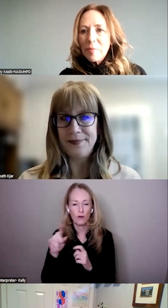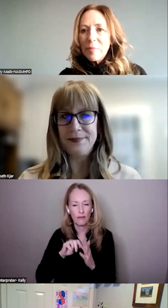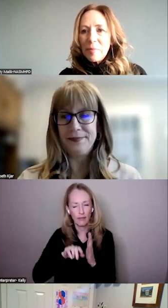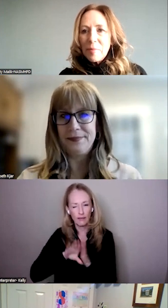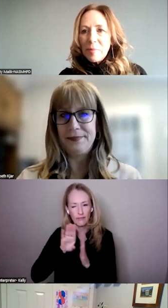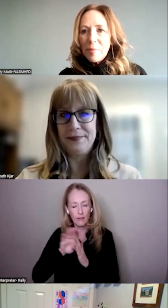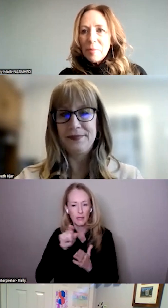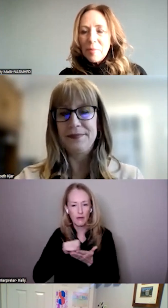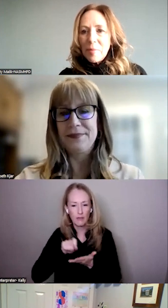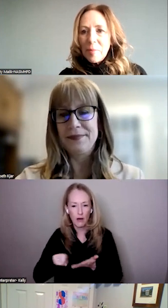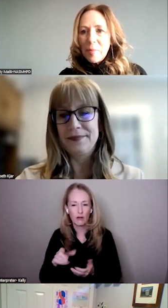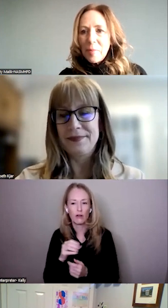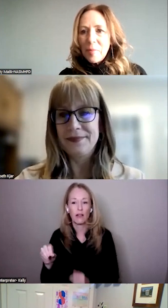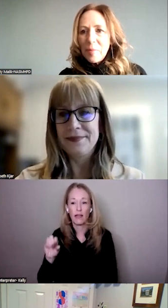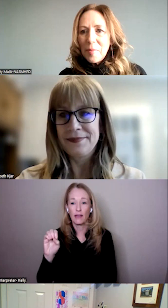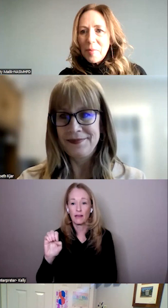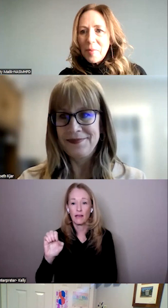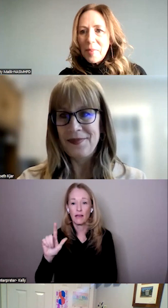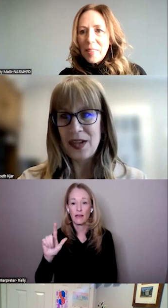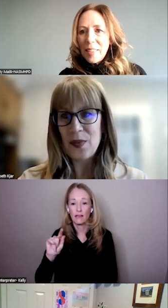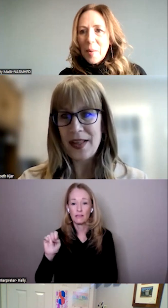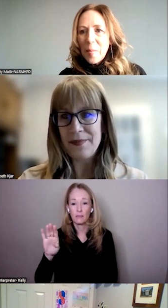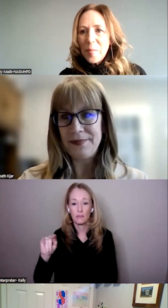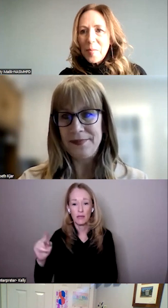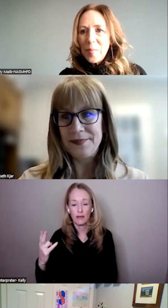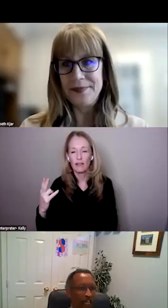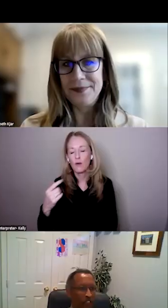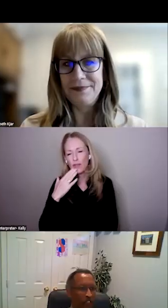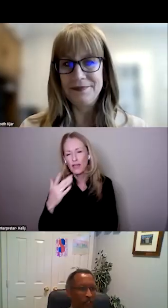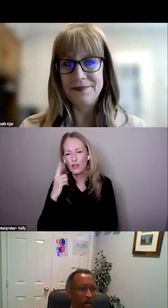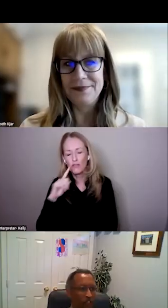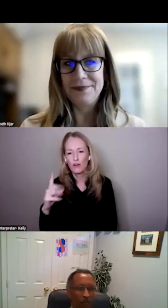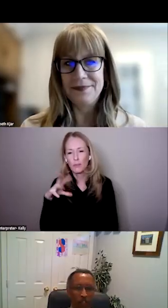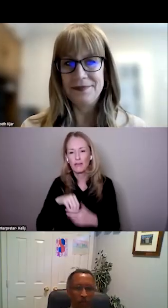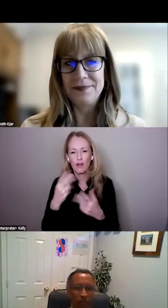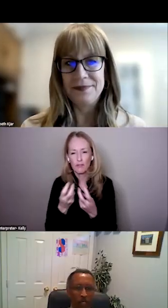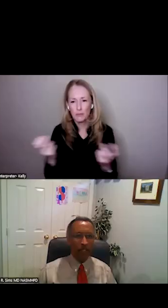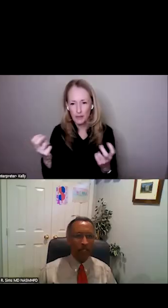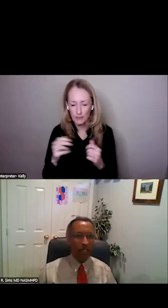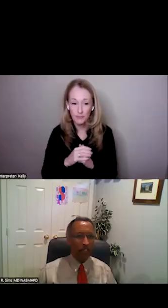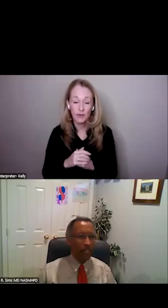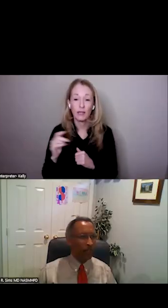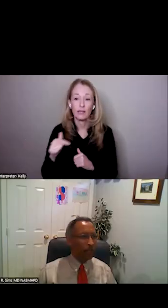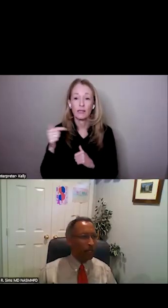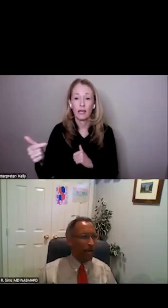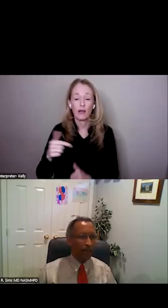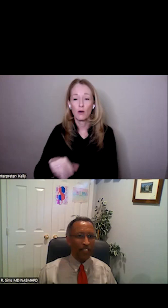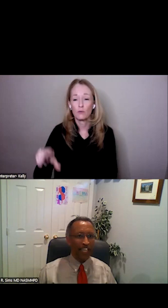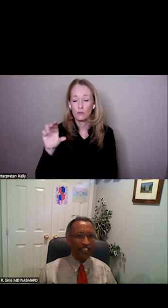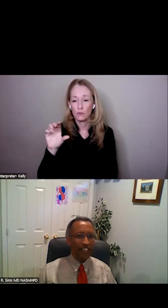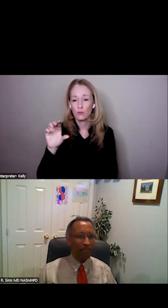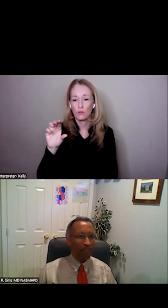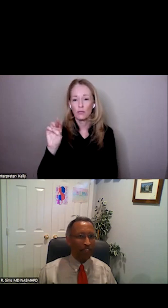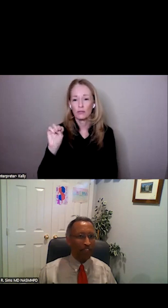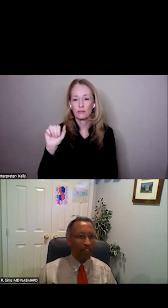much for being part of this particular panel. We'll move now next to our SAMHSA report. And John, if you'll come back on